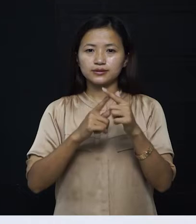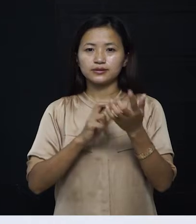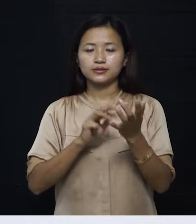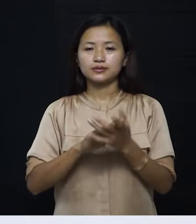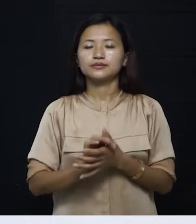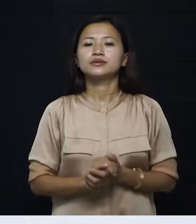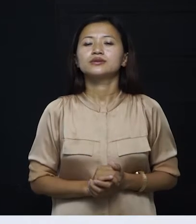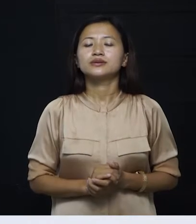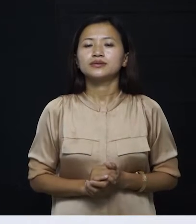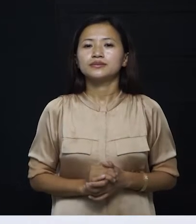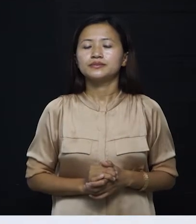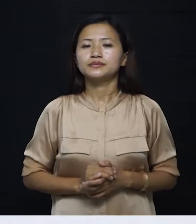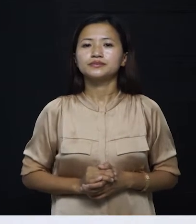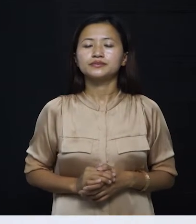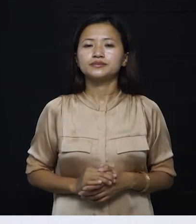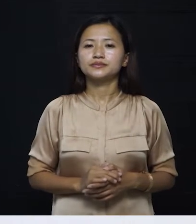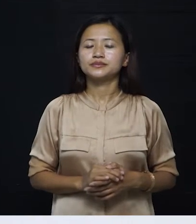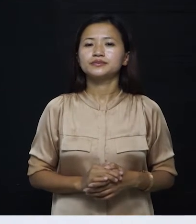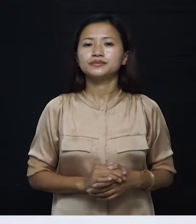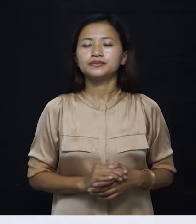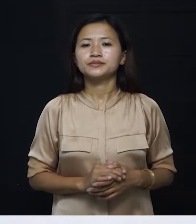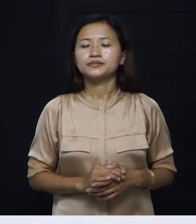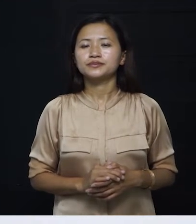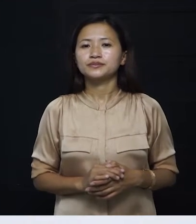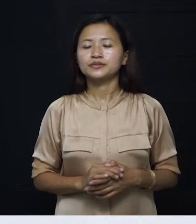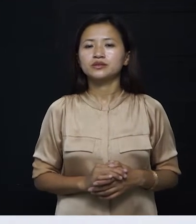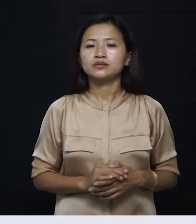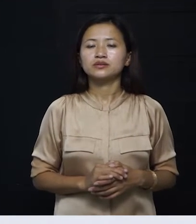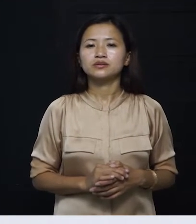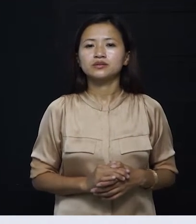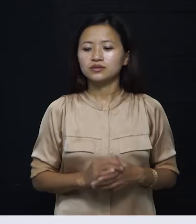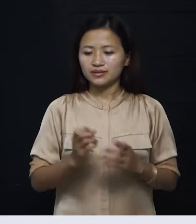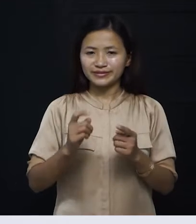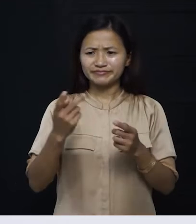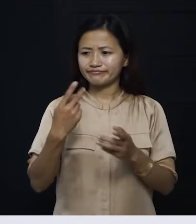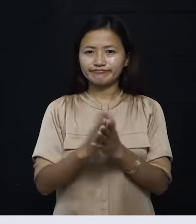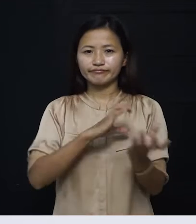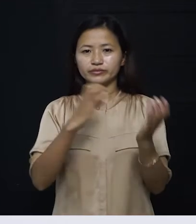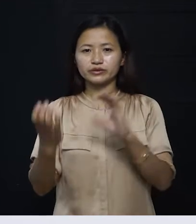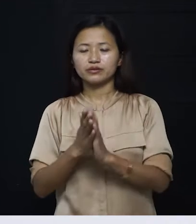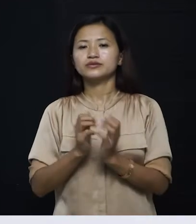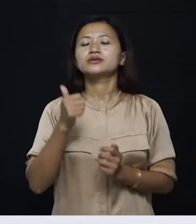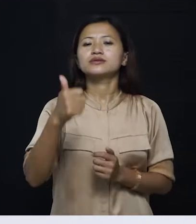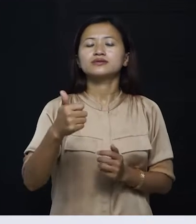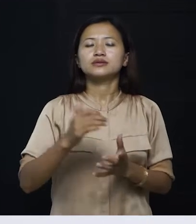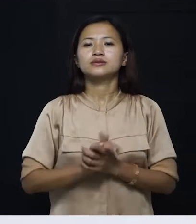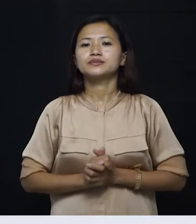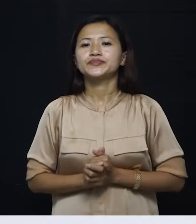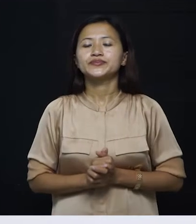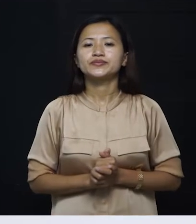barter system. Now, barter system means exchanging of goods. Got